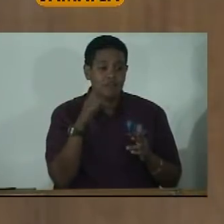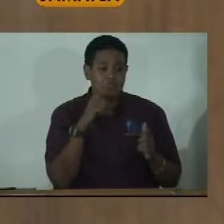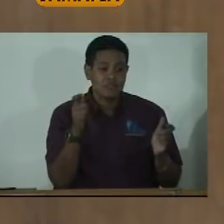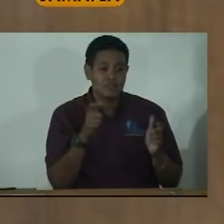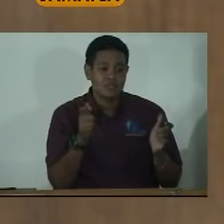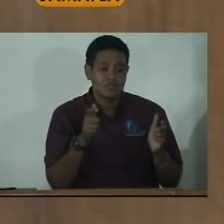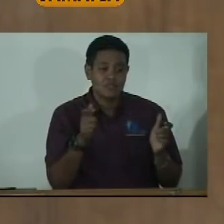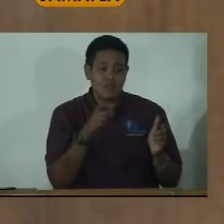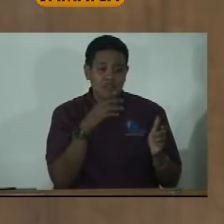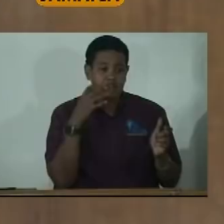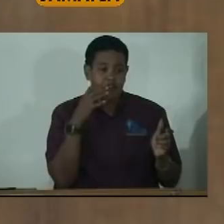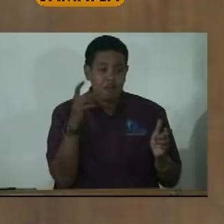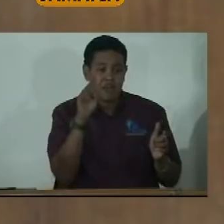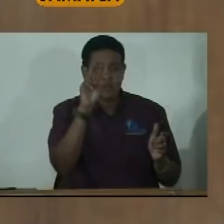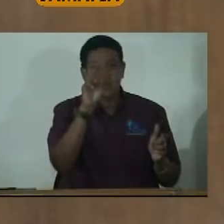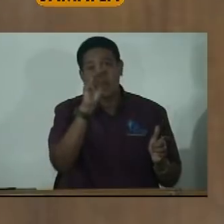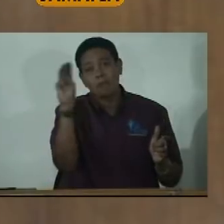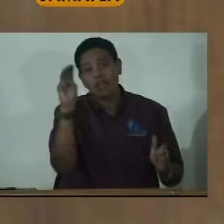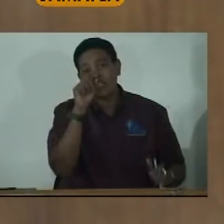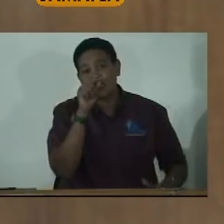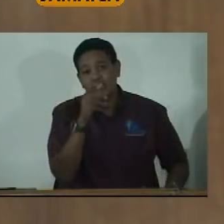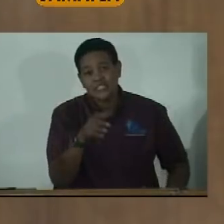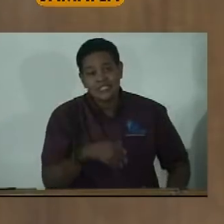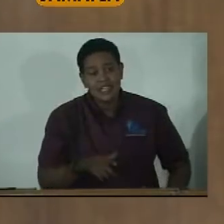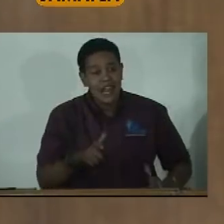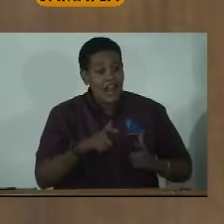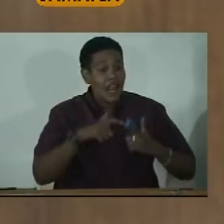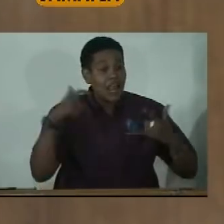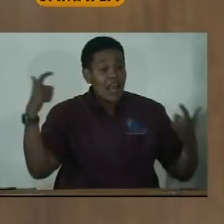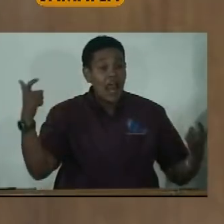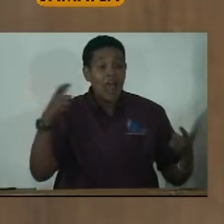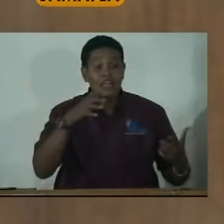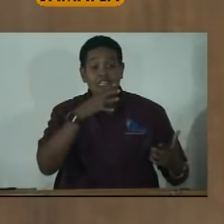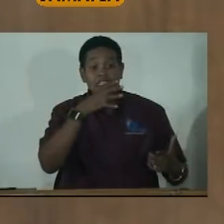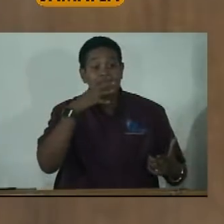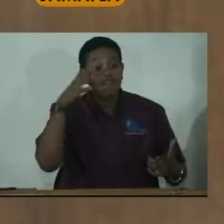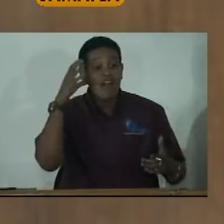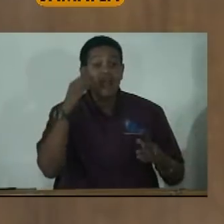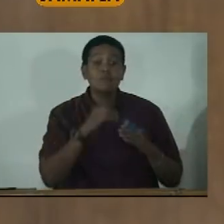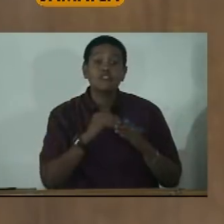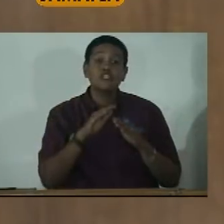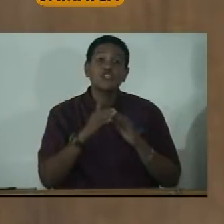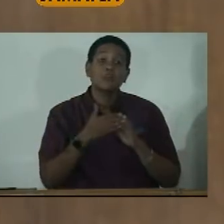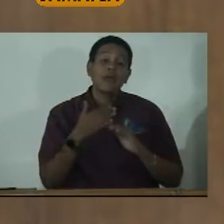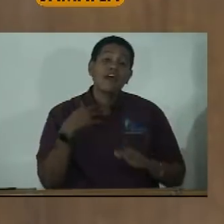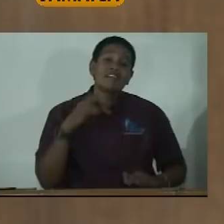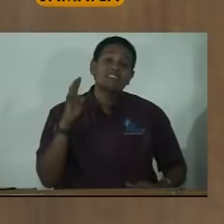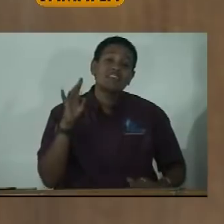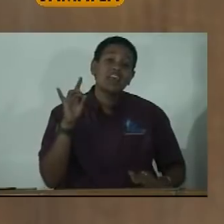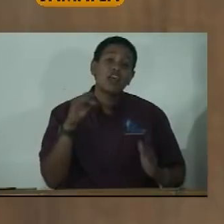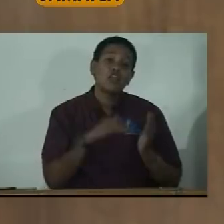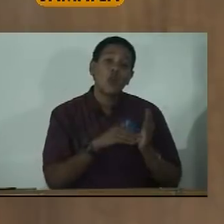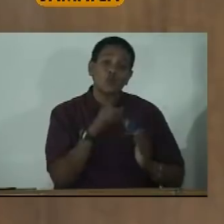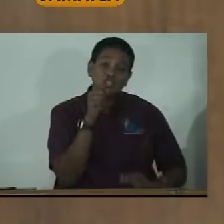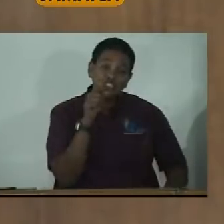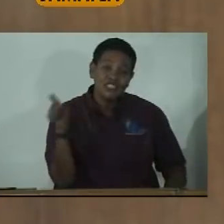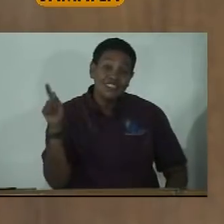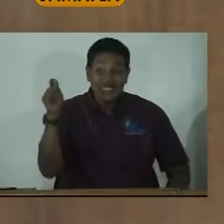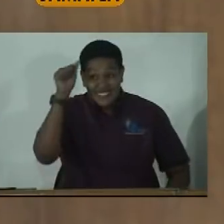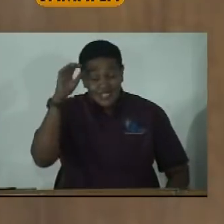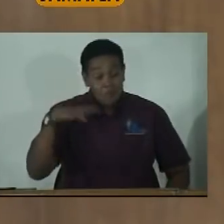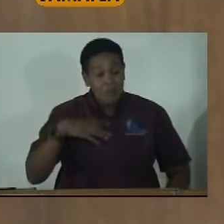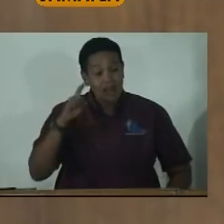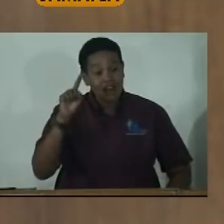2 million birds. The largest farm in Jamaica has 78,000 birds. This man had 2 million and he